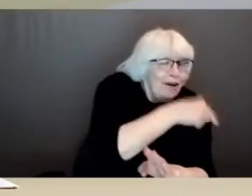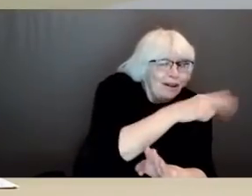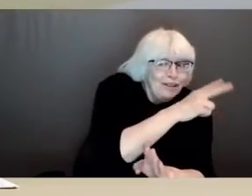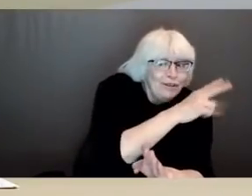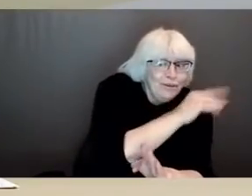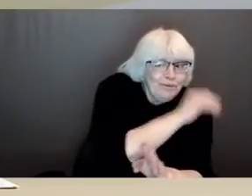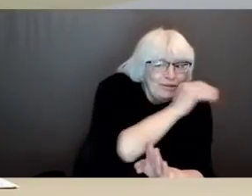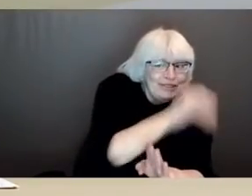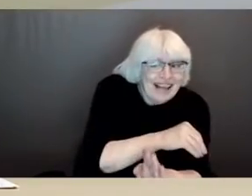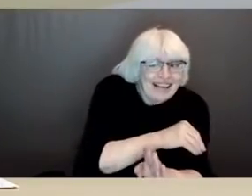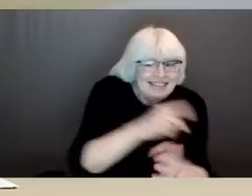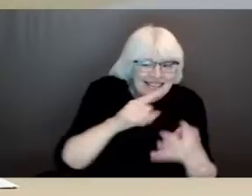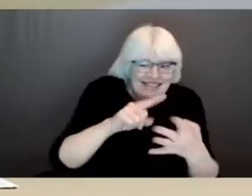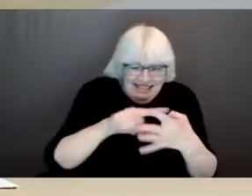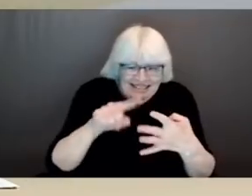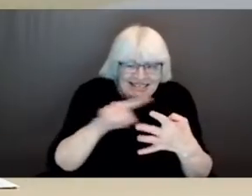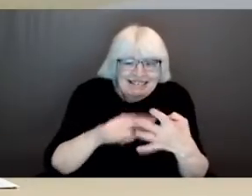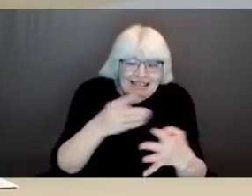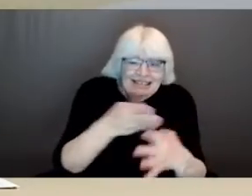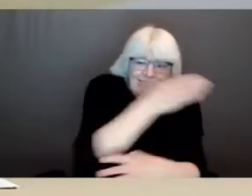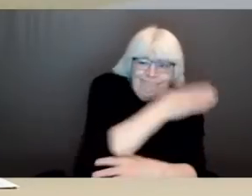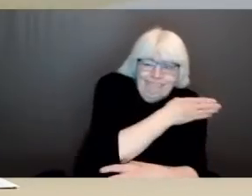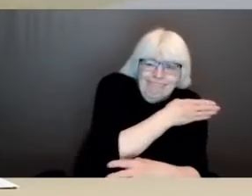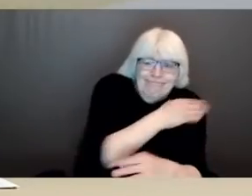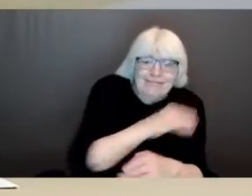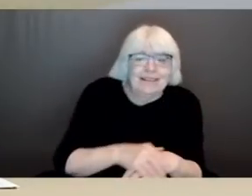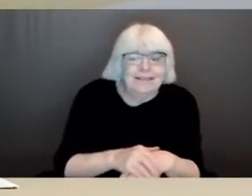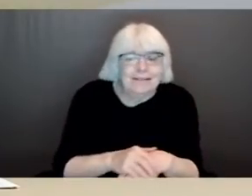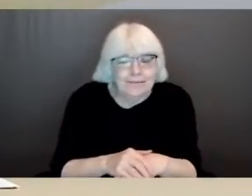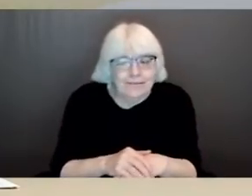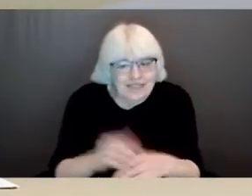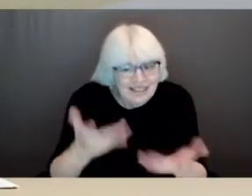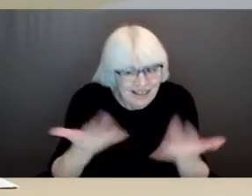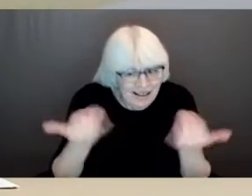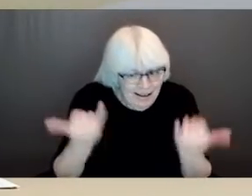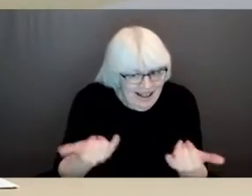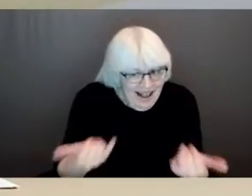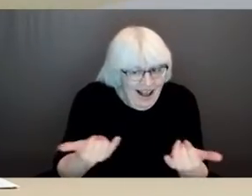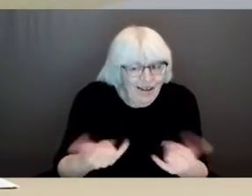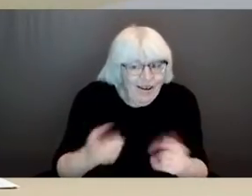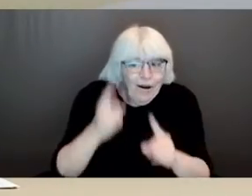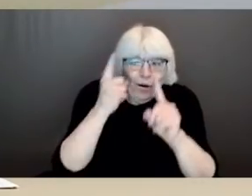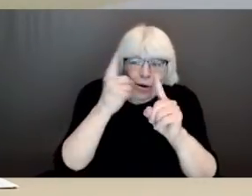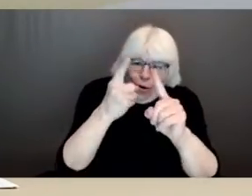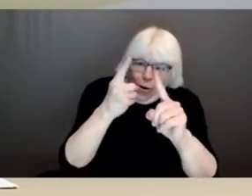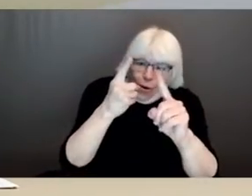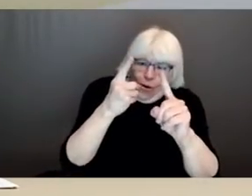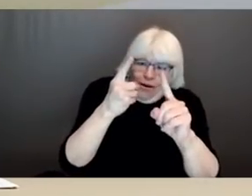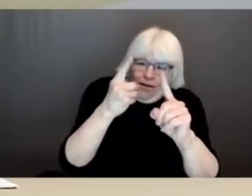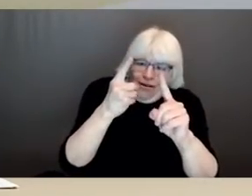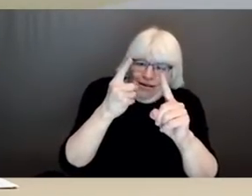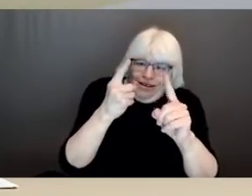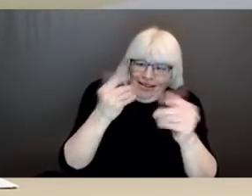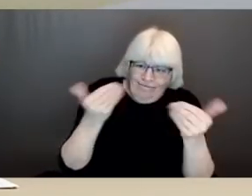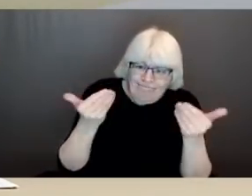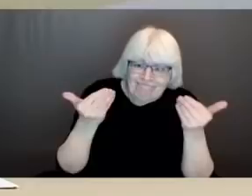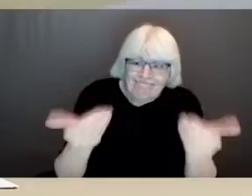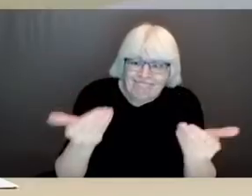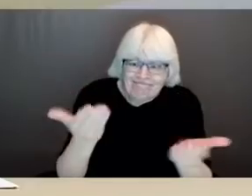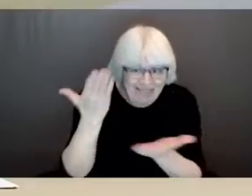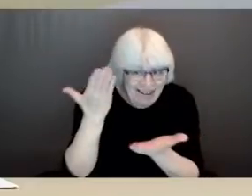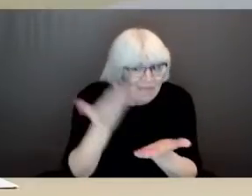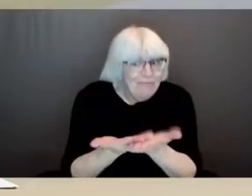So as you said, it's not the stated intention. Really, the Vax Pass is